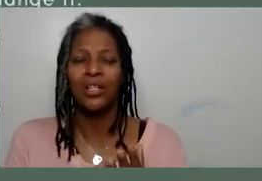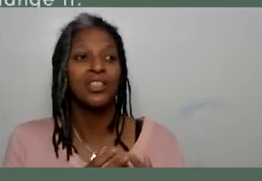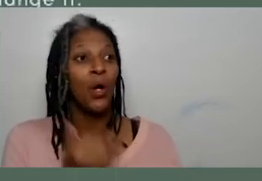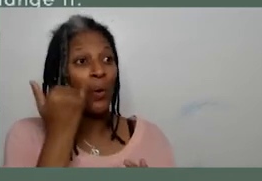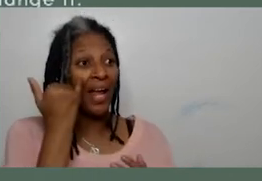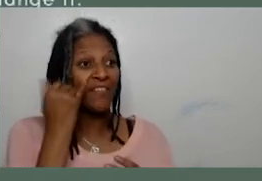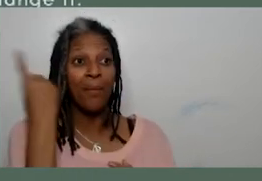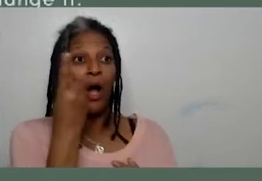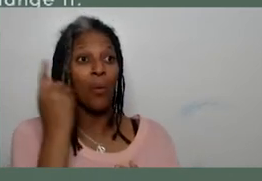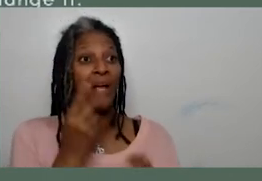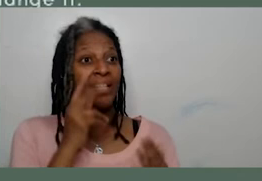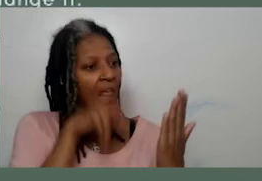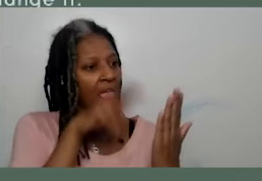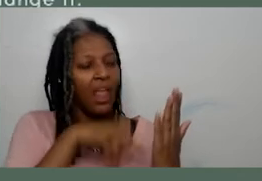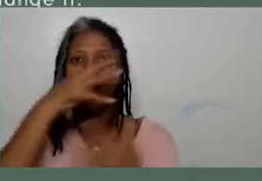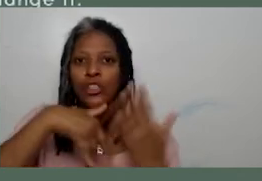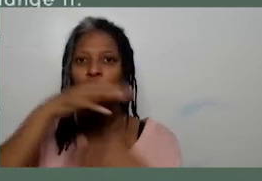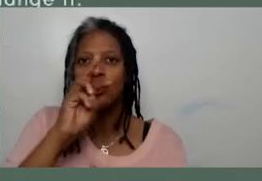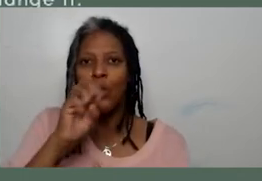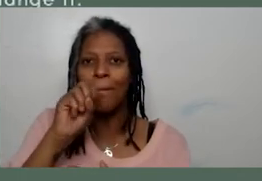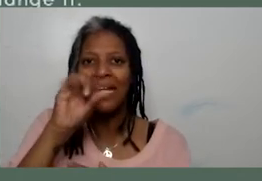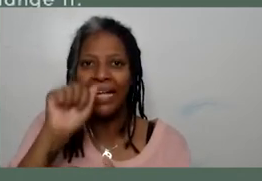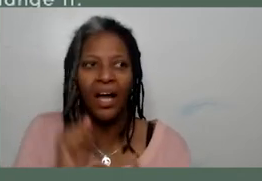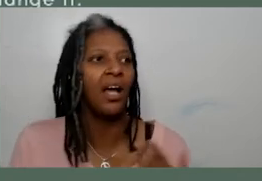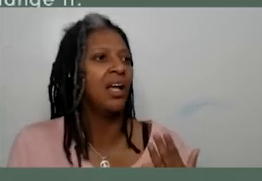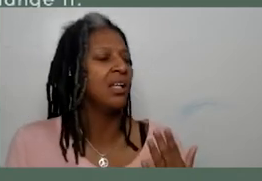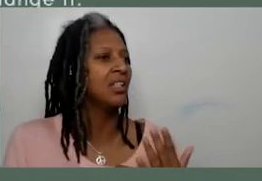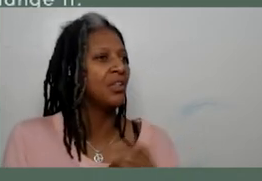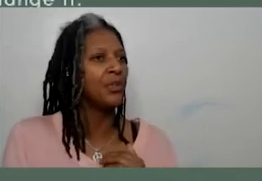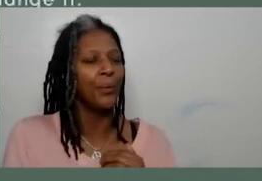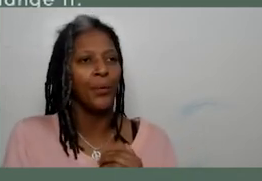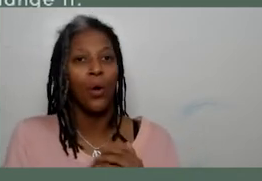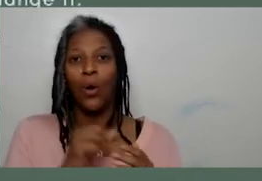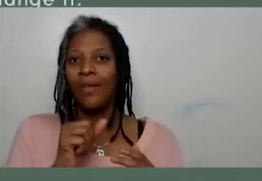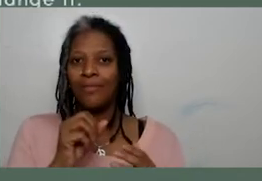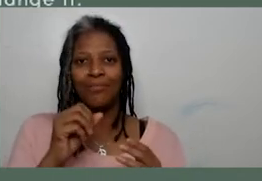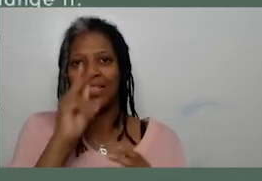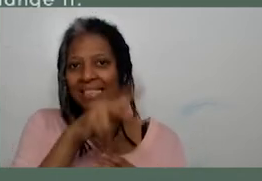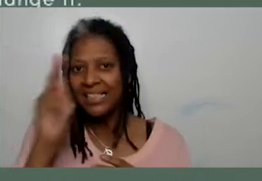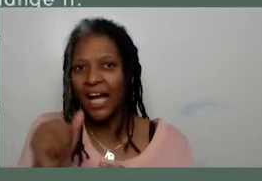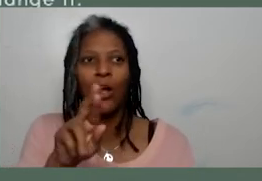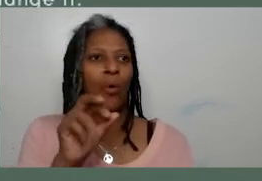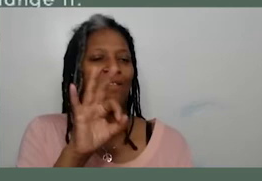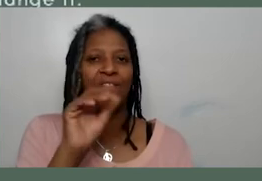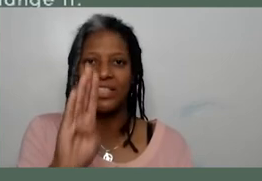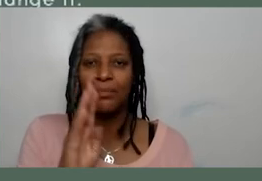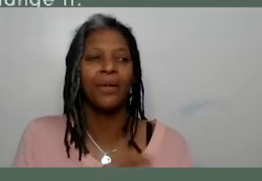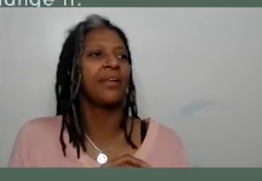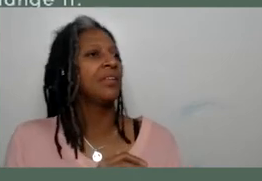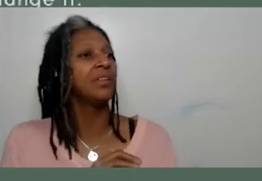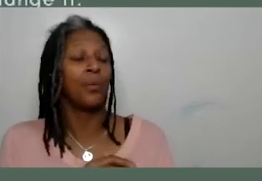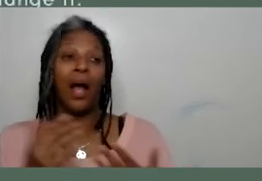my friends, because I feel like Gen Zs do not have Facebook. A youth told me the other day that I'm a boomer. I said,